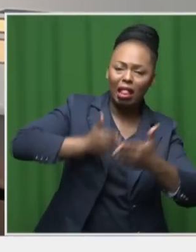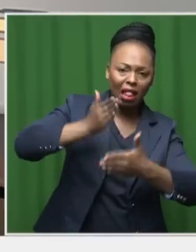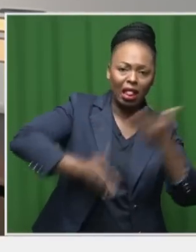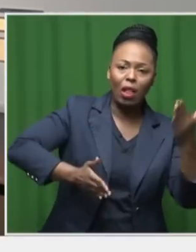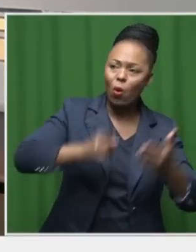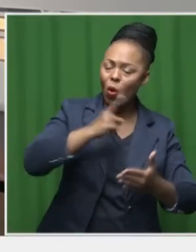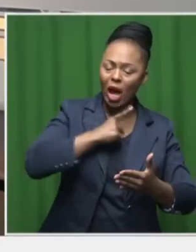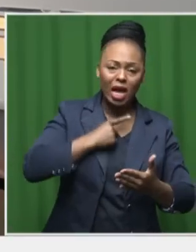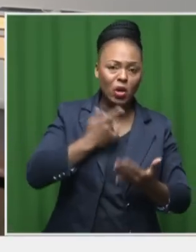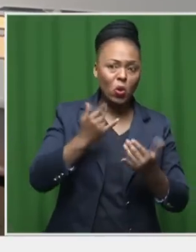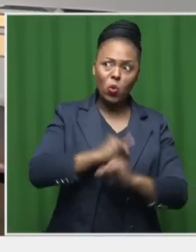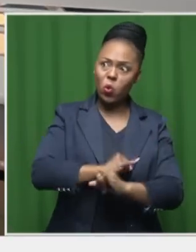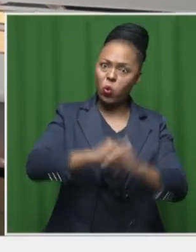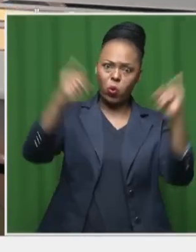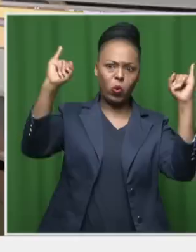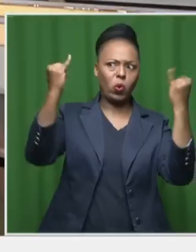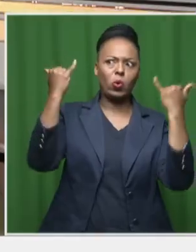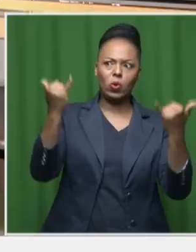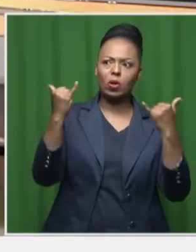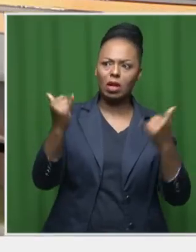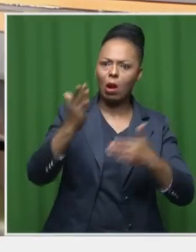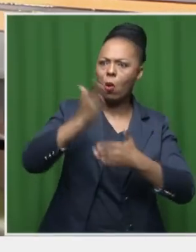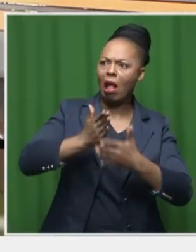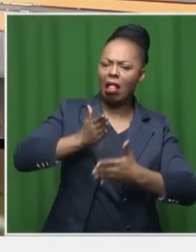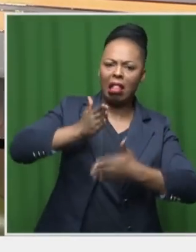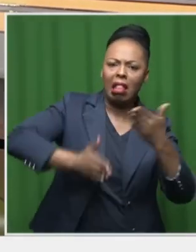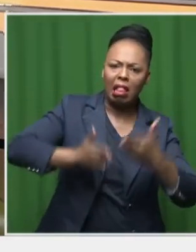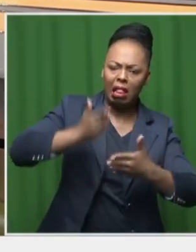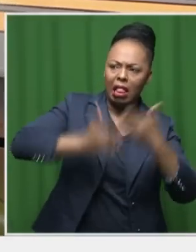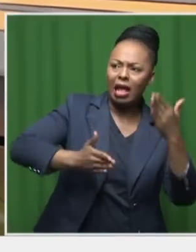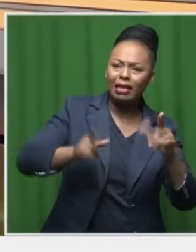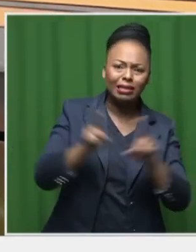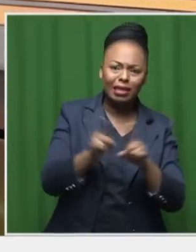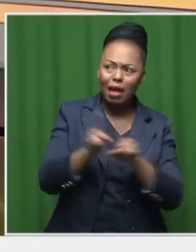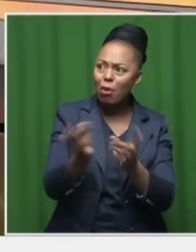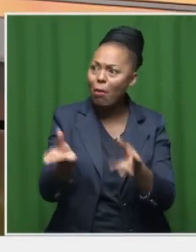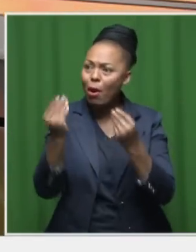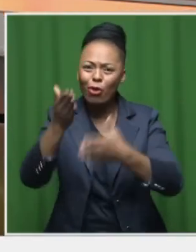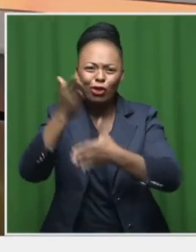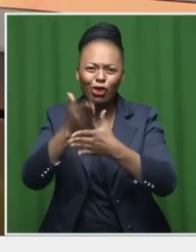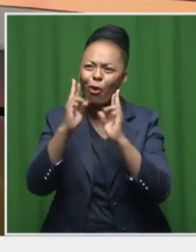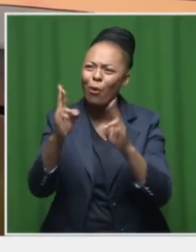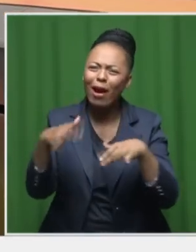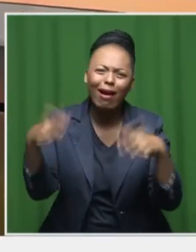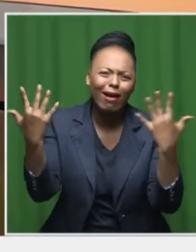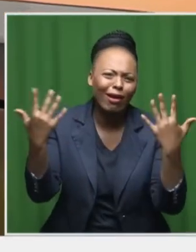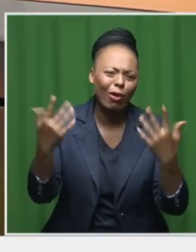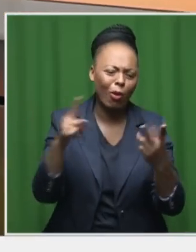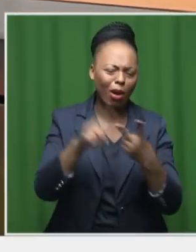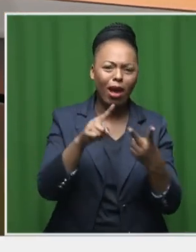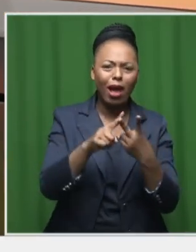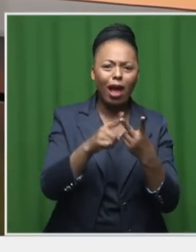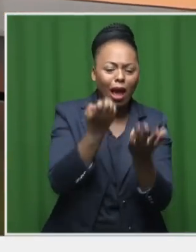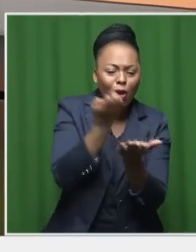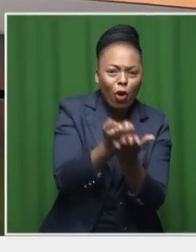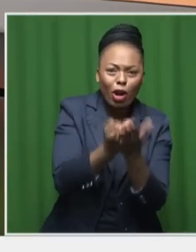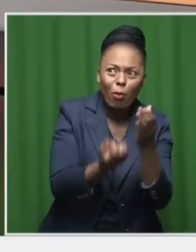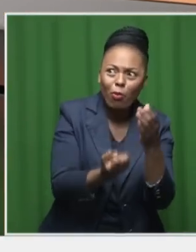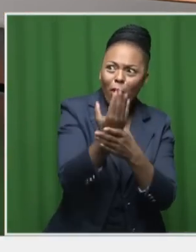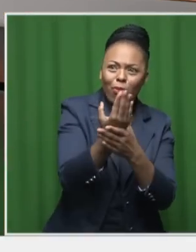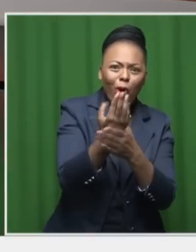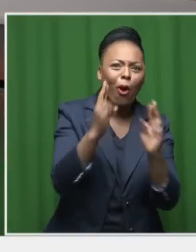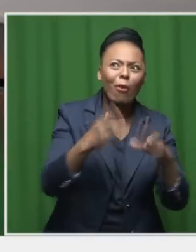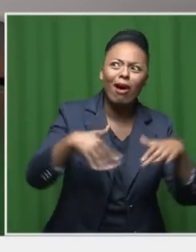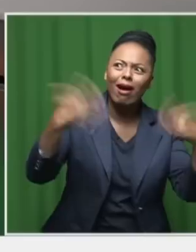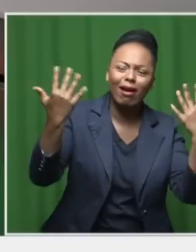unbelievably, unacceptably high levels, and there's no hope of jobs or growth in the economy. And it just doesn't seem that the government